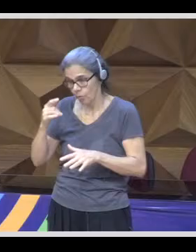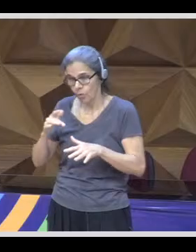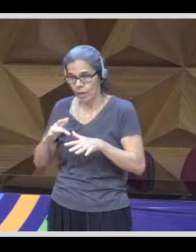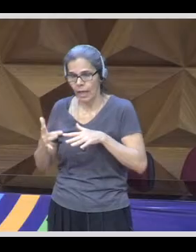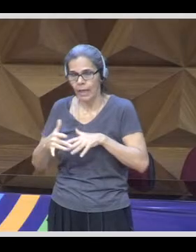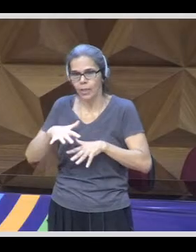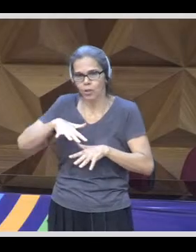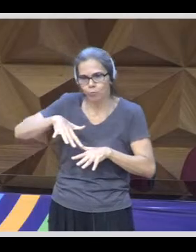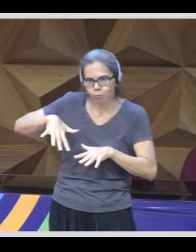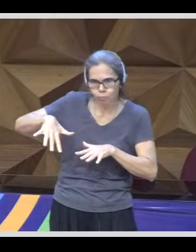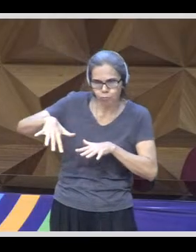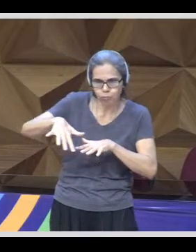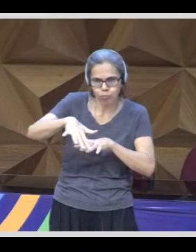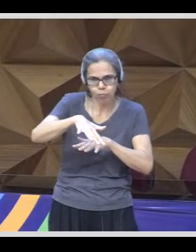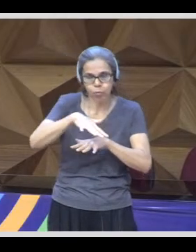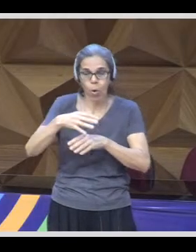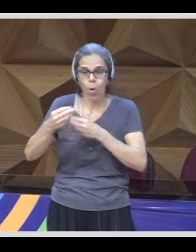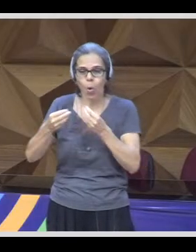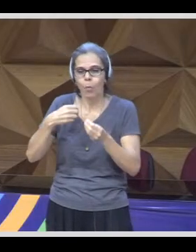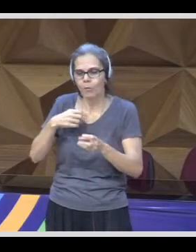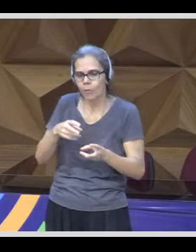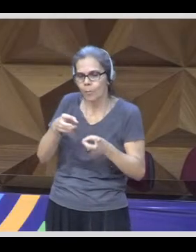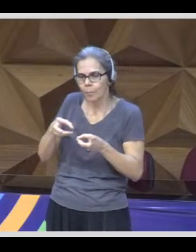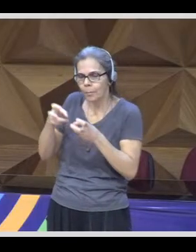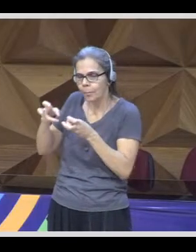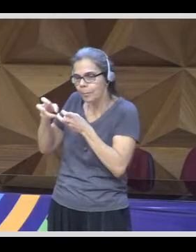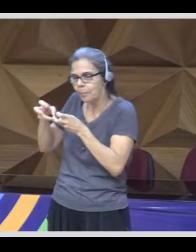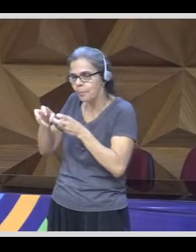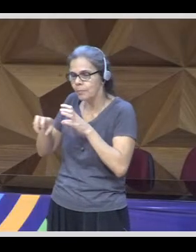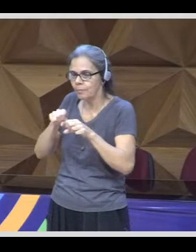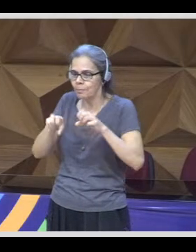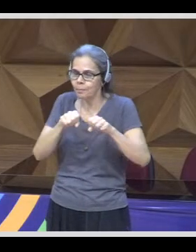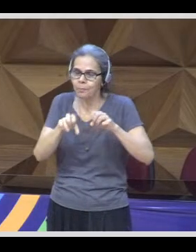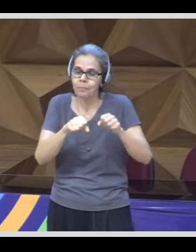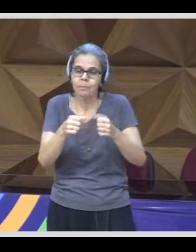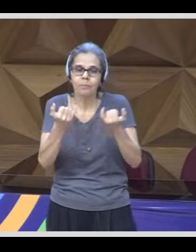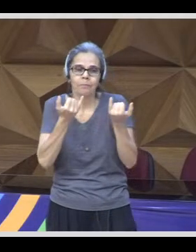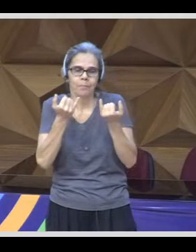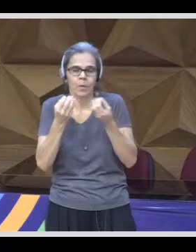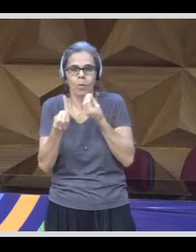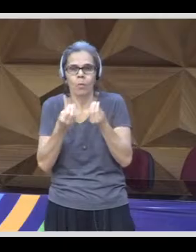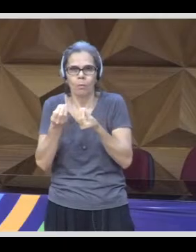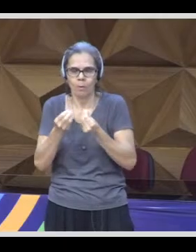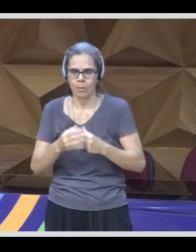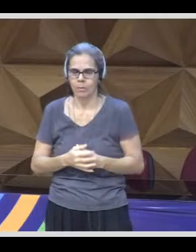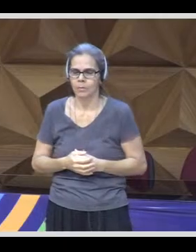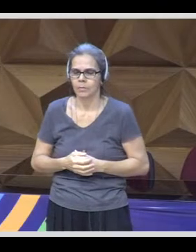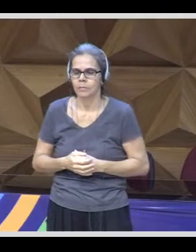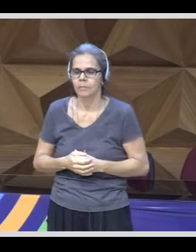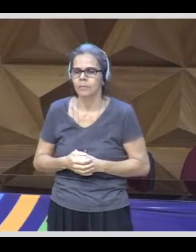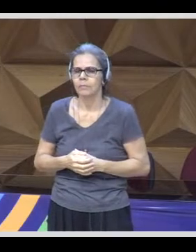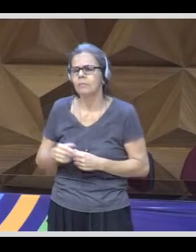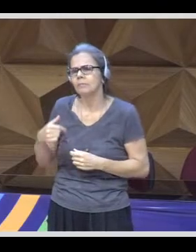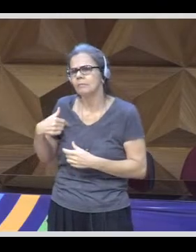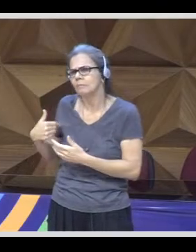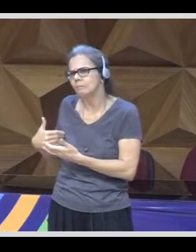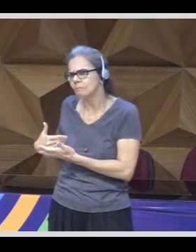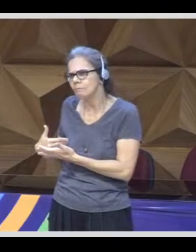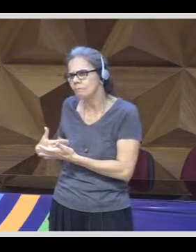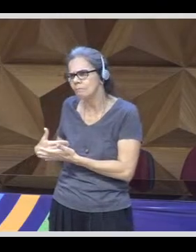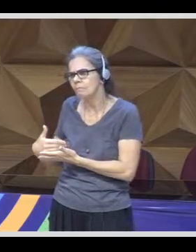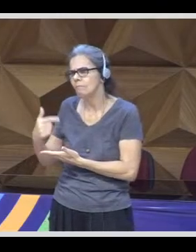is a large body of work on that, but when we started working on it, there was very few unified strategy to